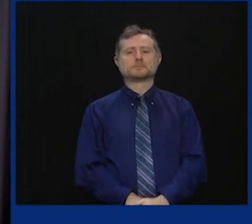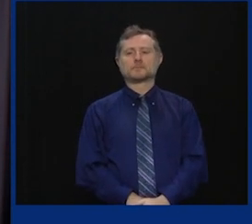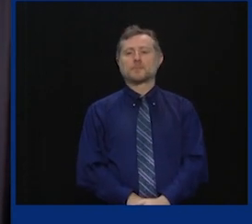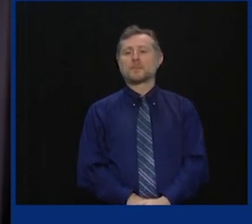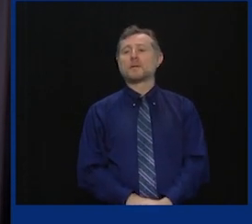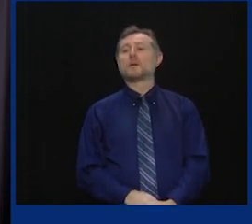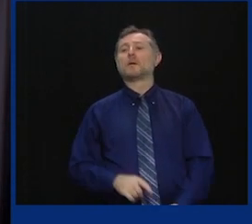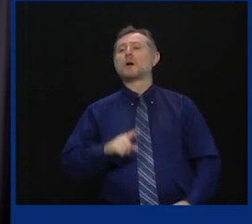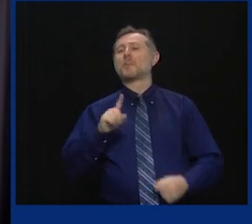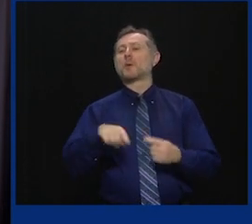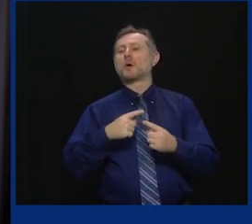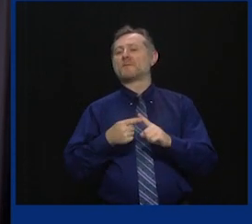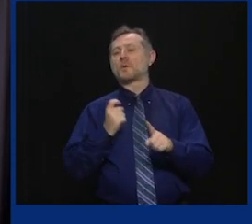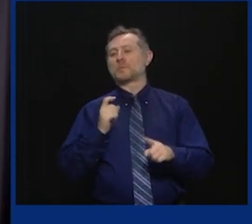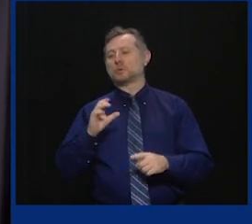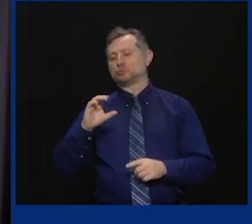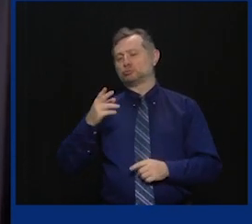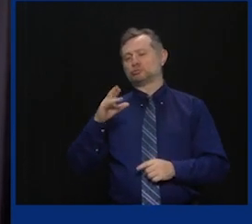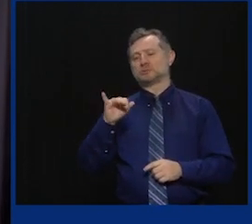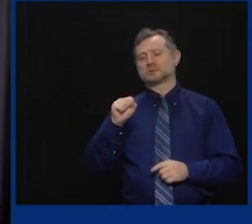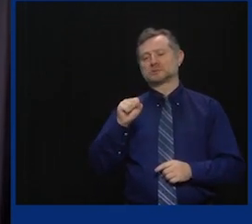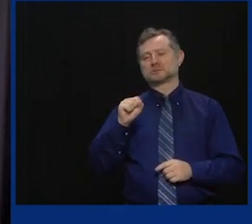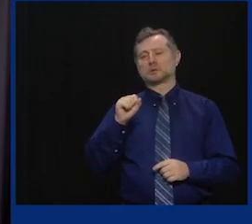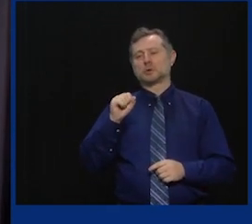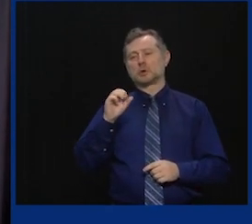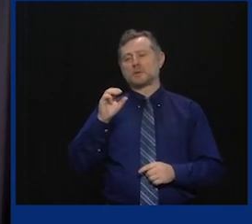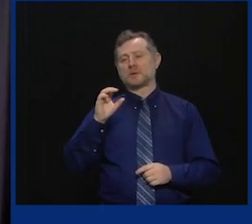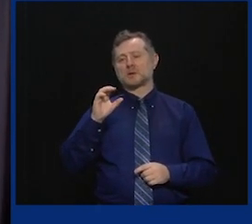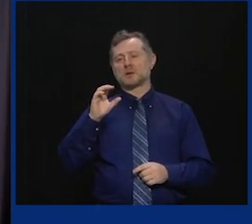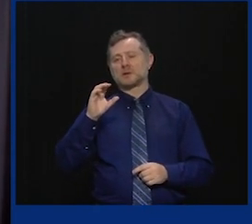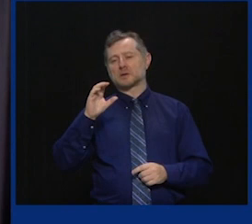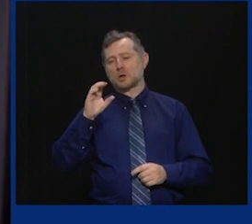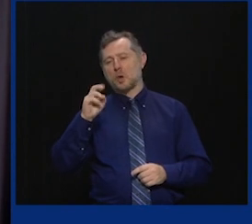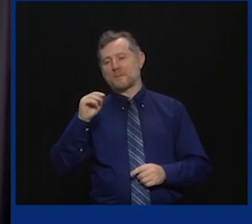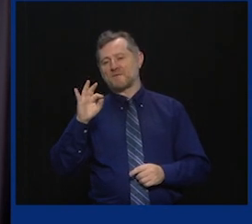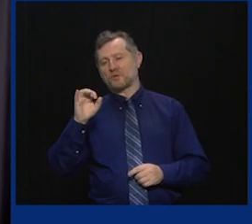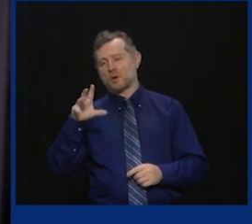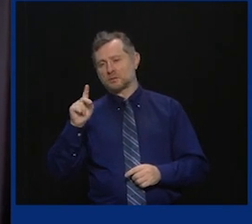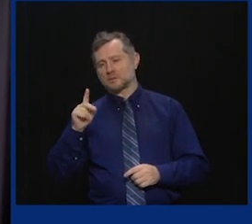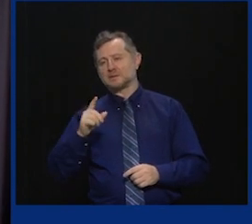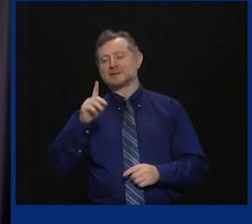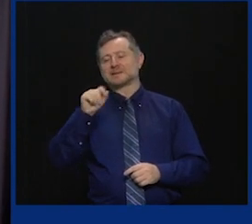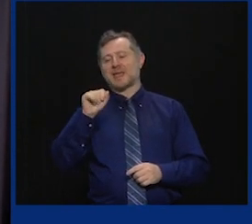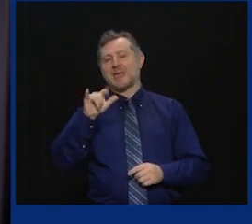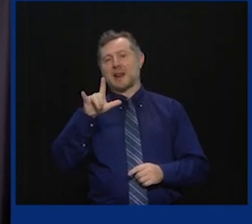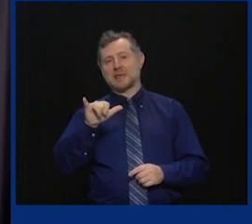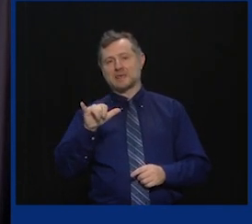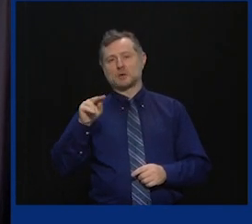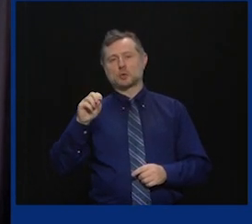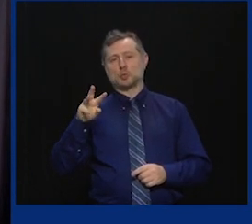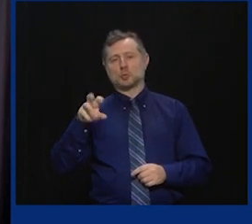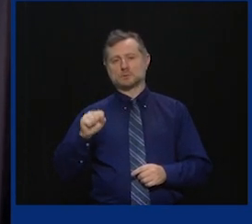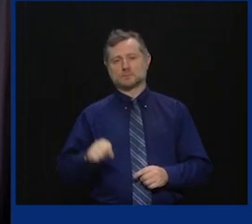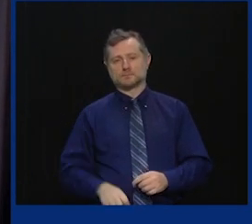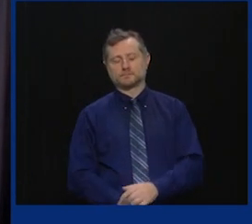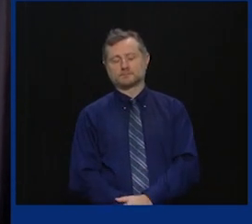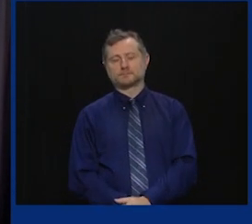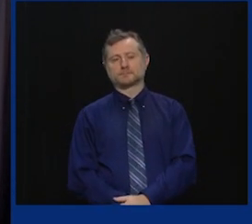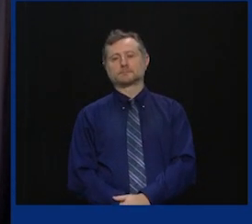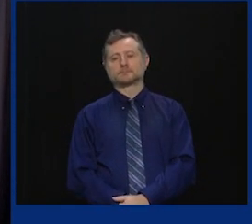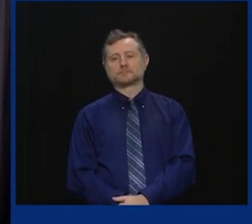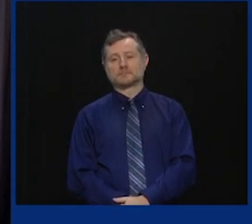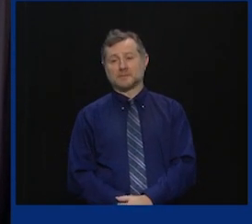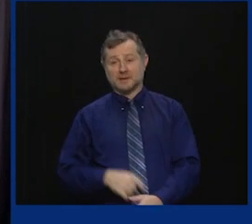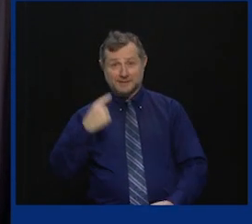Question comes from Chris Sommerfeld of the Daily News. Chris, your mic's open. Hi, Governor. Can you hear me? Yes, I can, Chris.